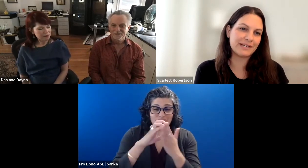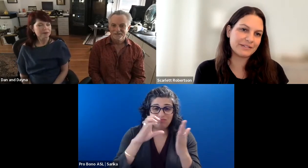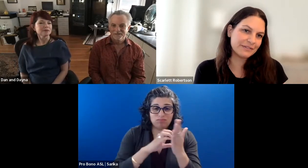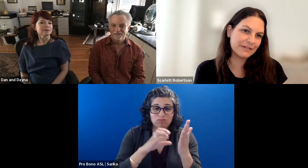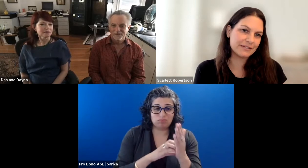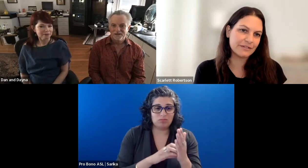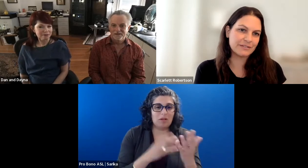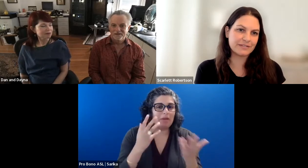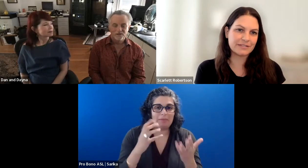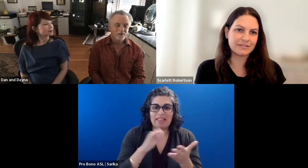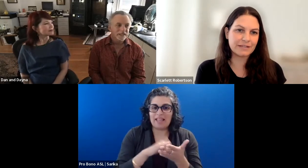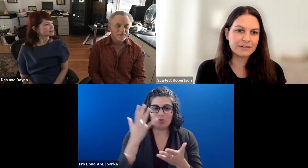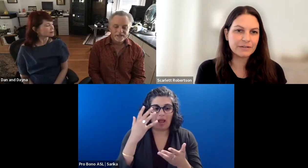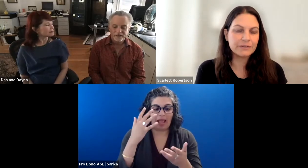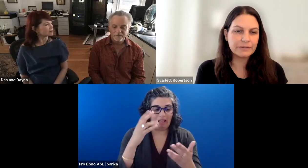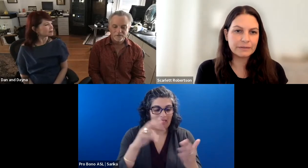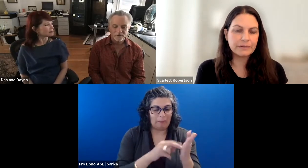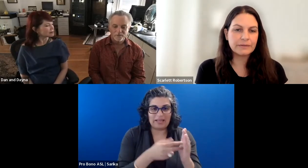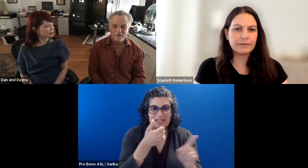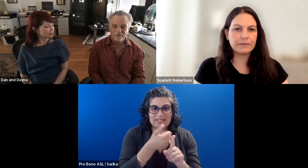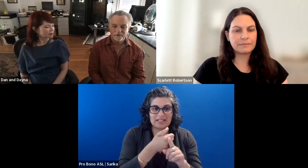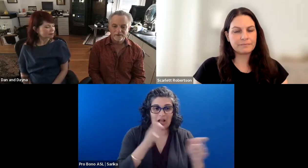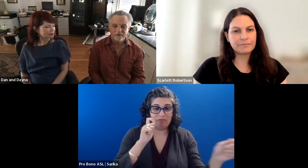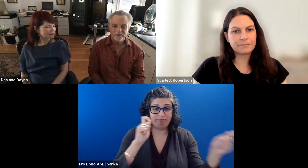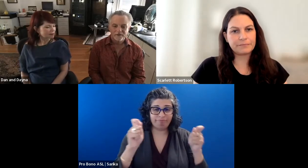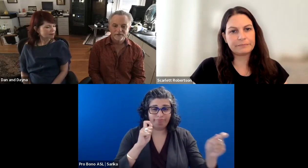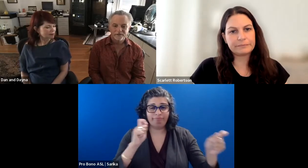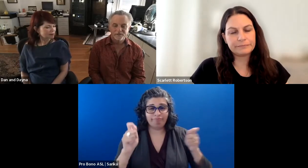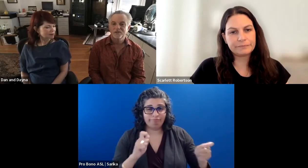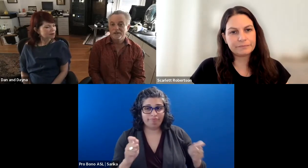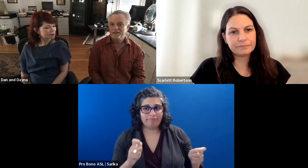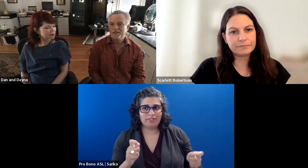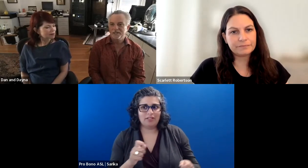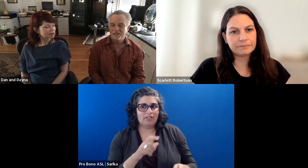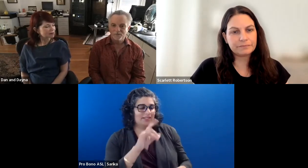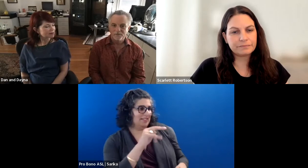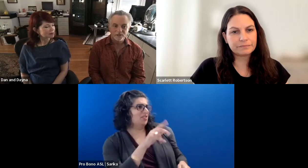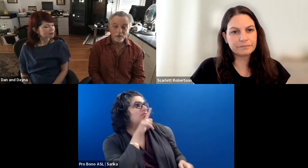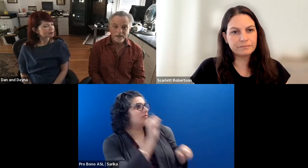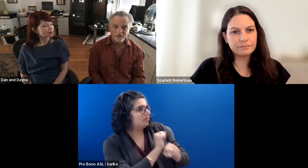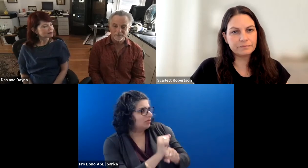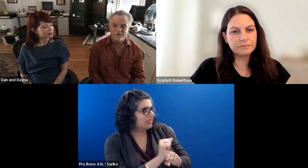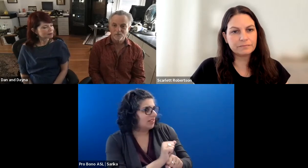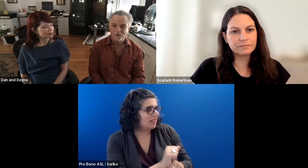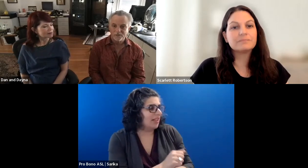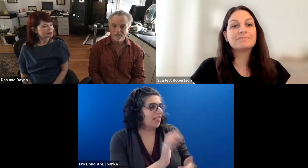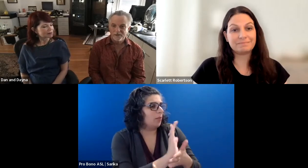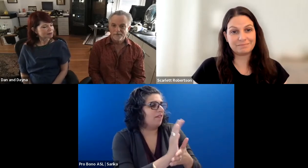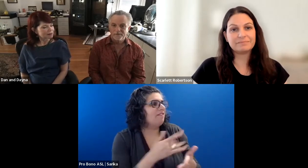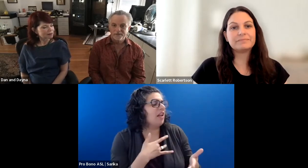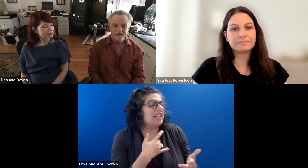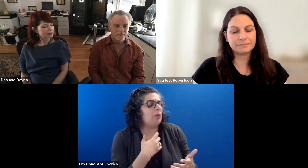shifting meaning. Clearly, I mean, he went through a period where he felt he was, as he says in the movie, choking on some of the